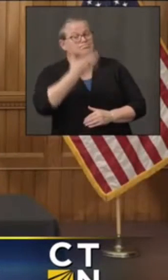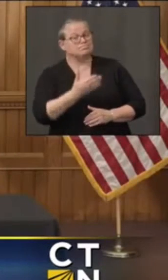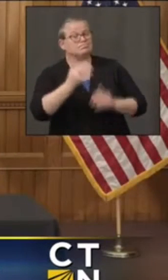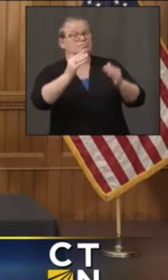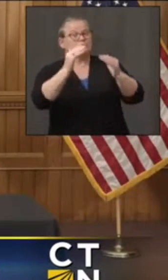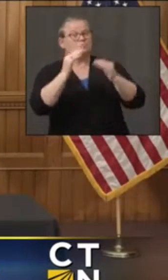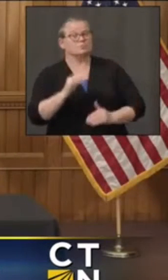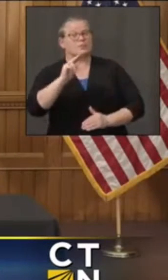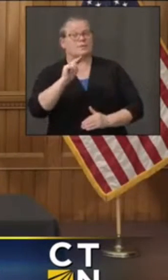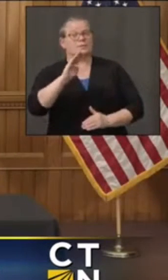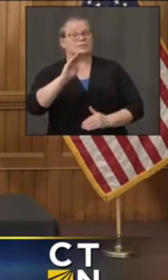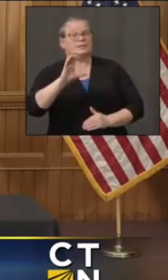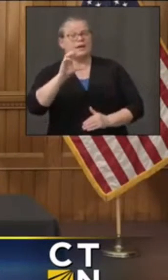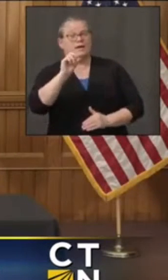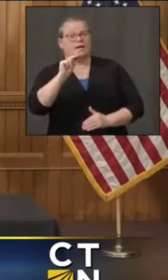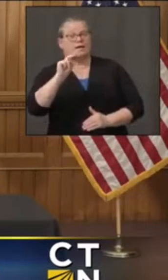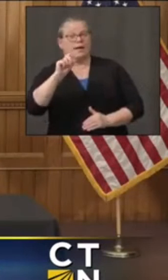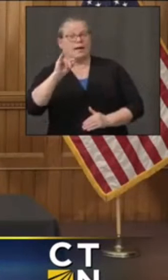NBC Connecticut.